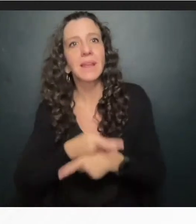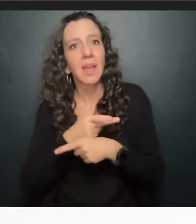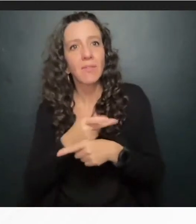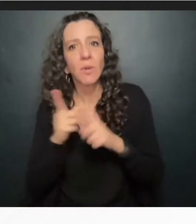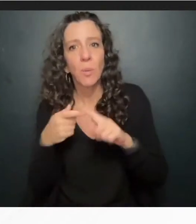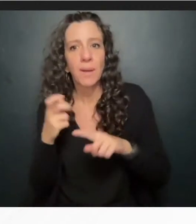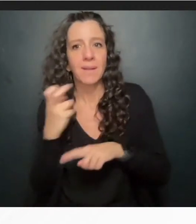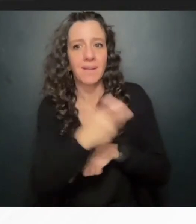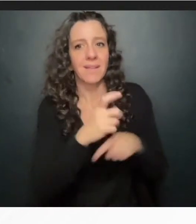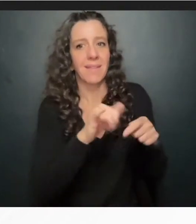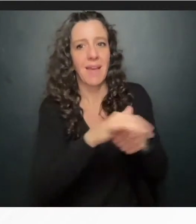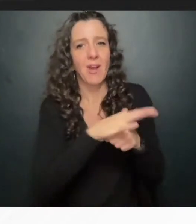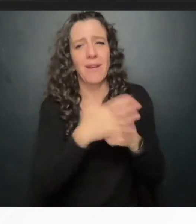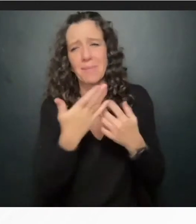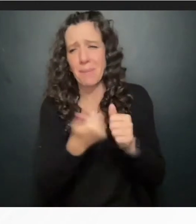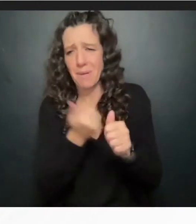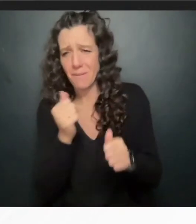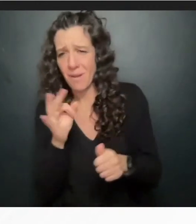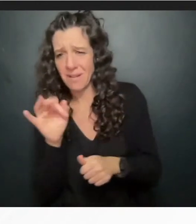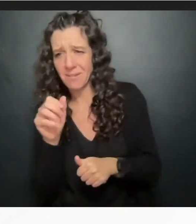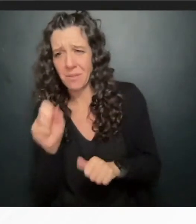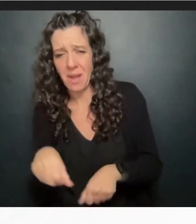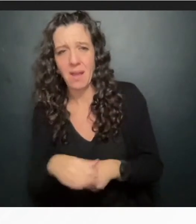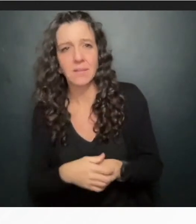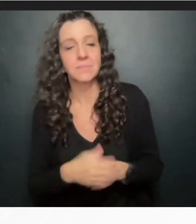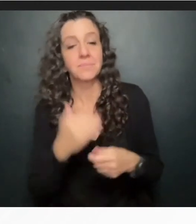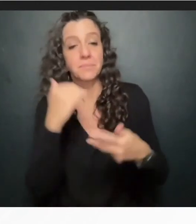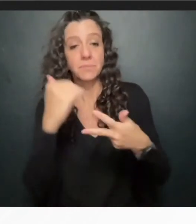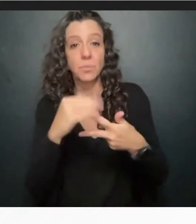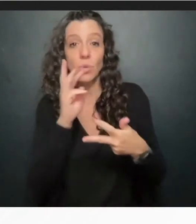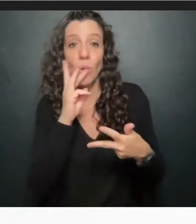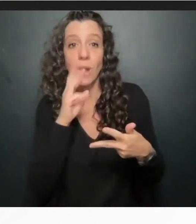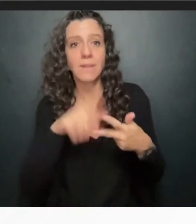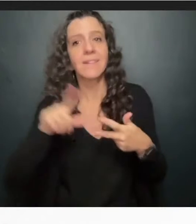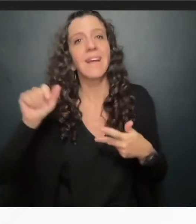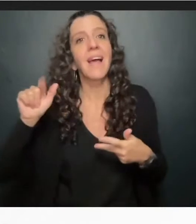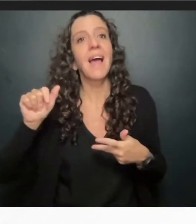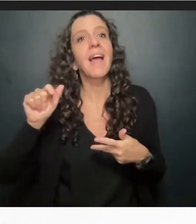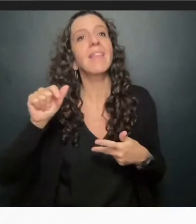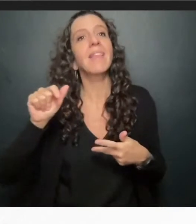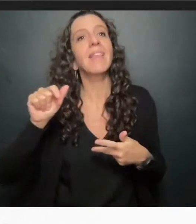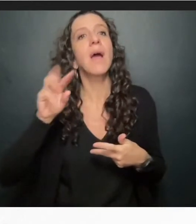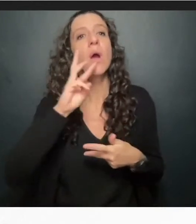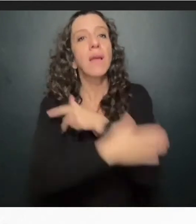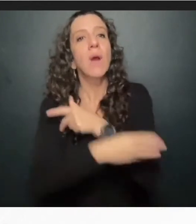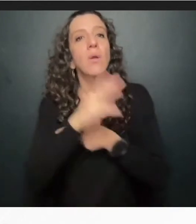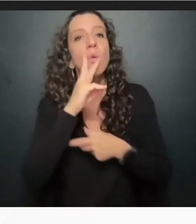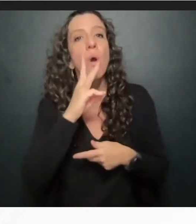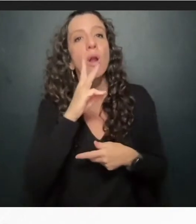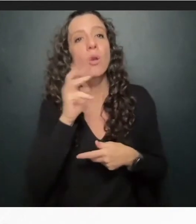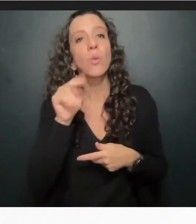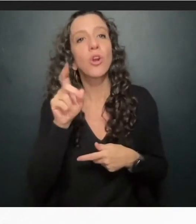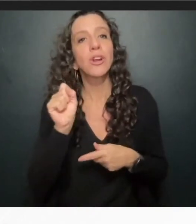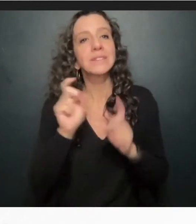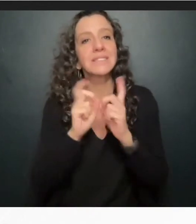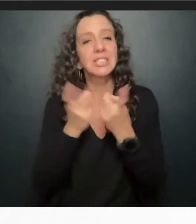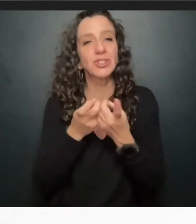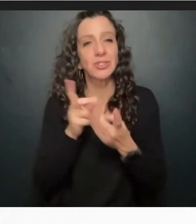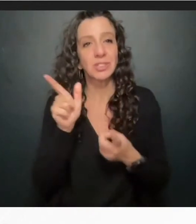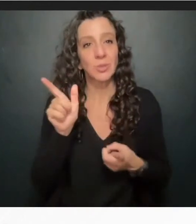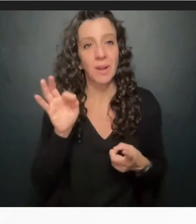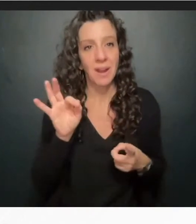possible. Moving on to water, Los Angeles County Waterworks District 29 continues to monitor its water